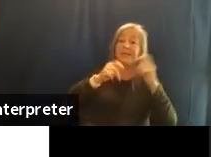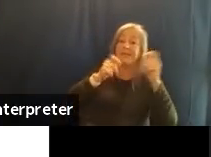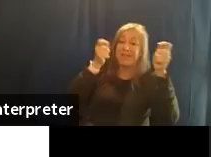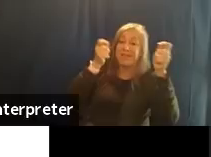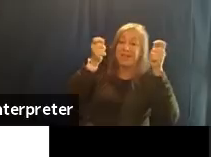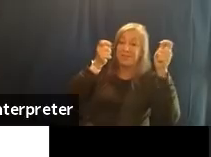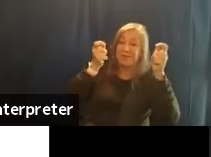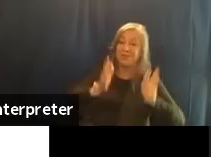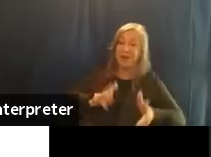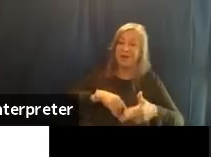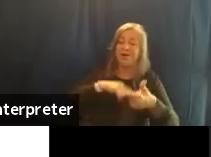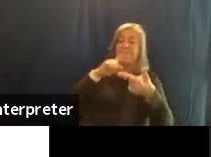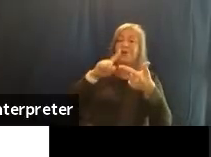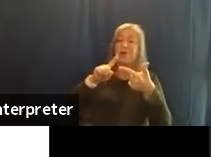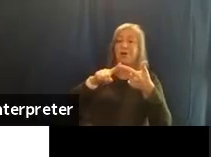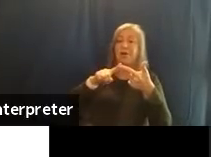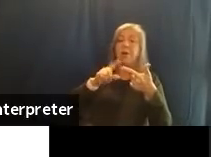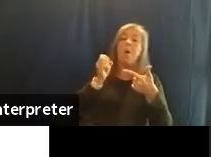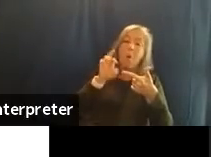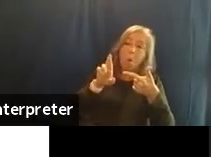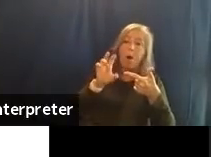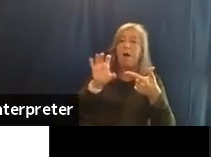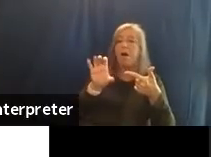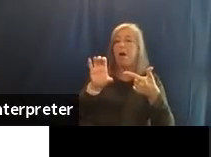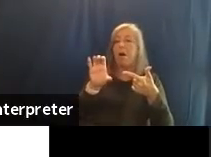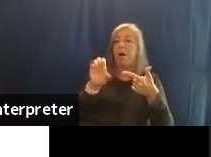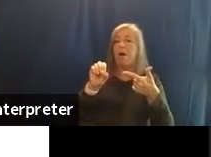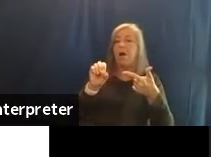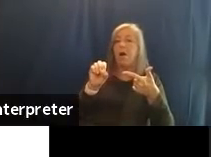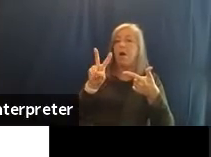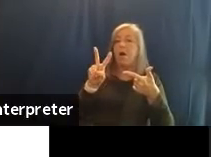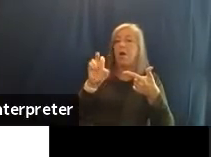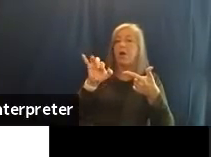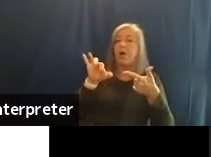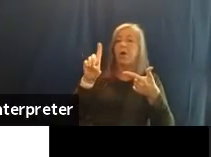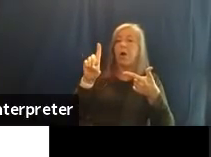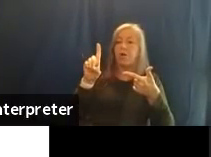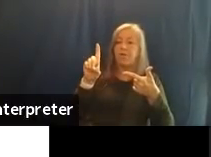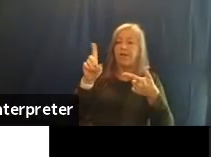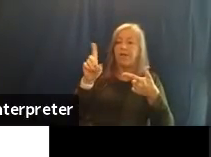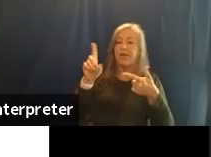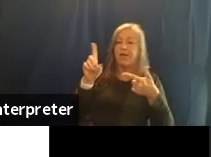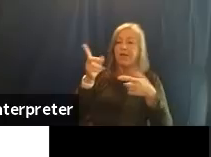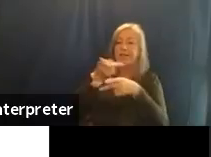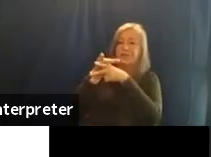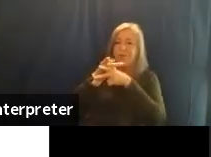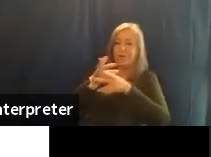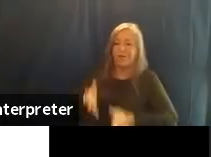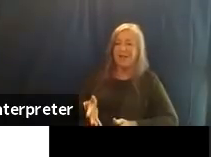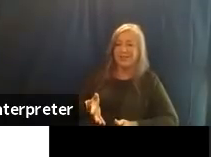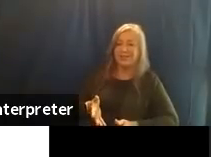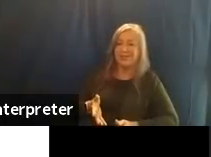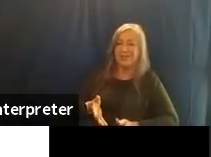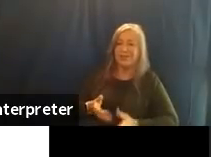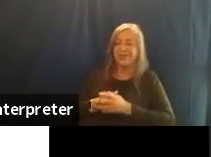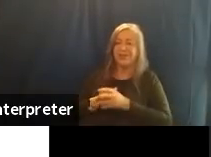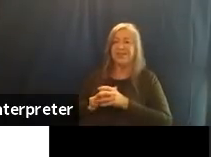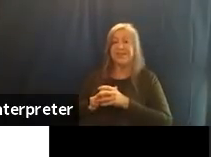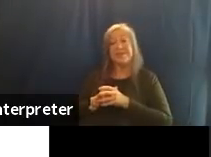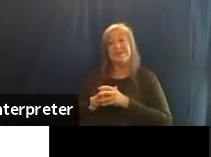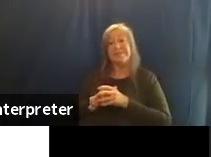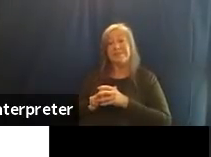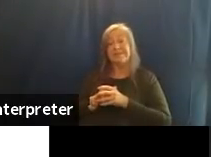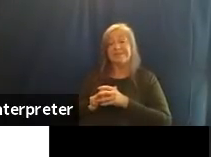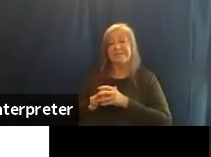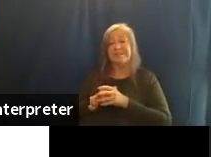the COVID supervisor, whoever is acting in that role. And that's not a conversation you need to have yourself. So we will turn